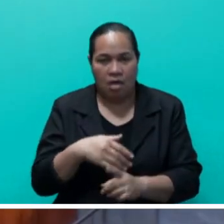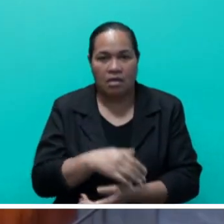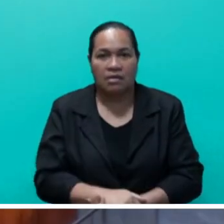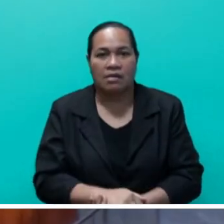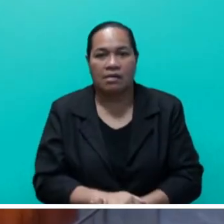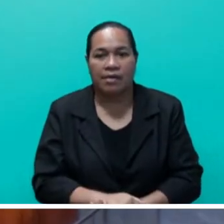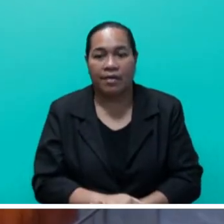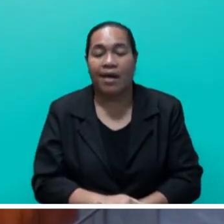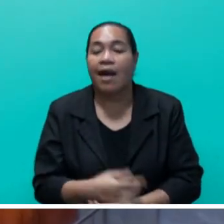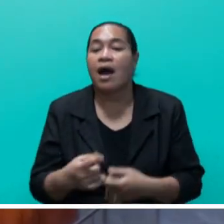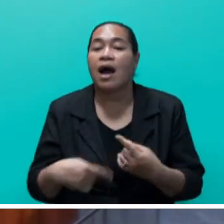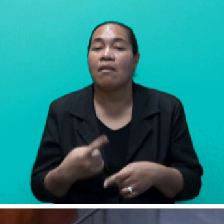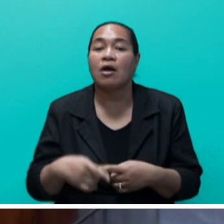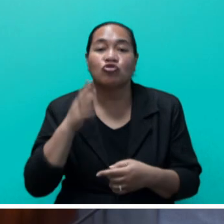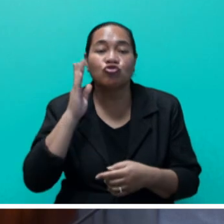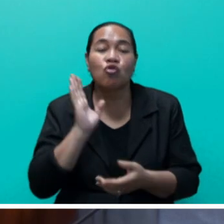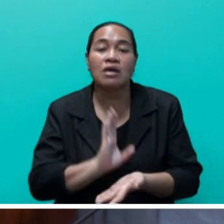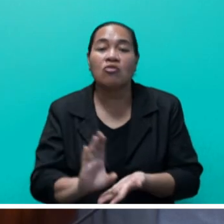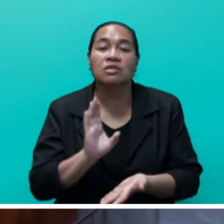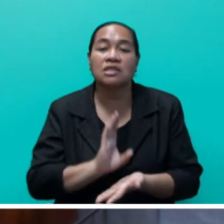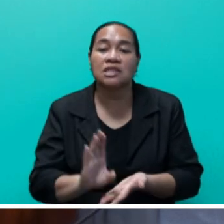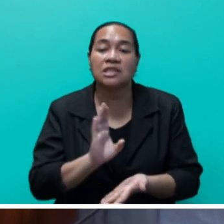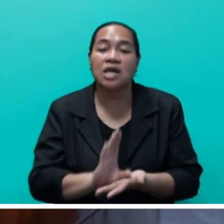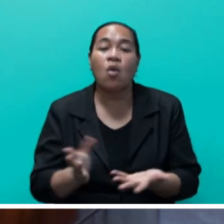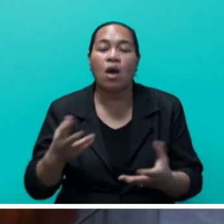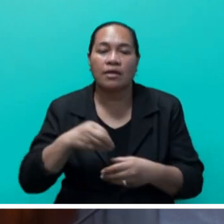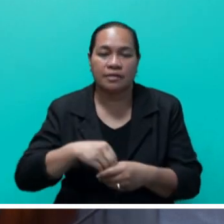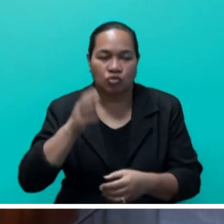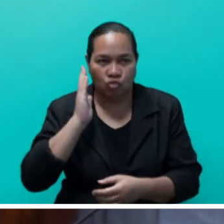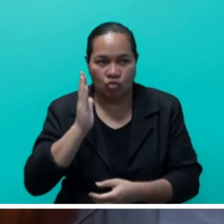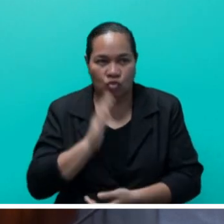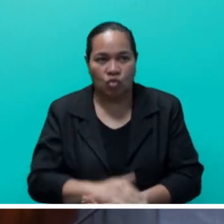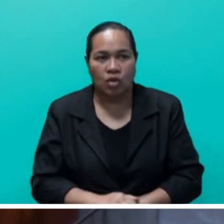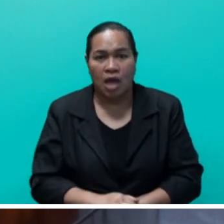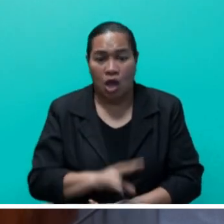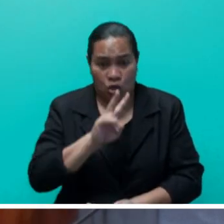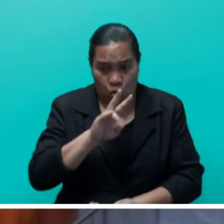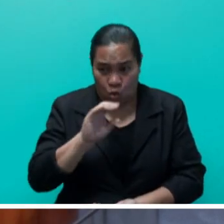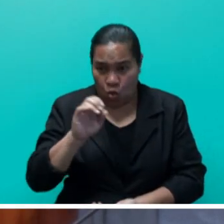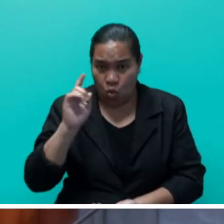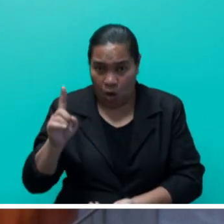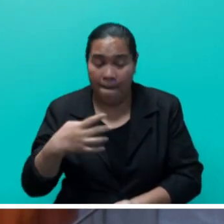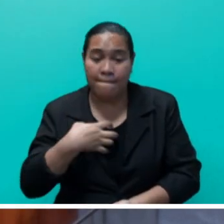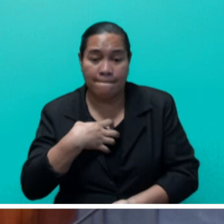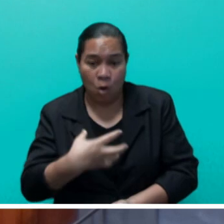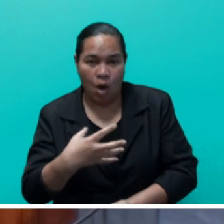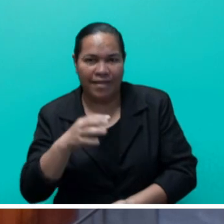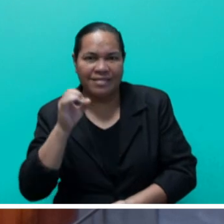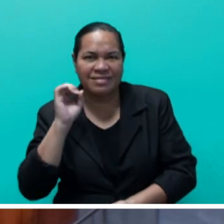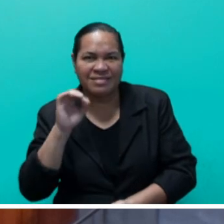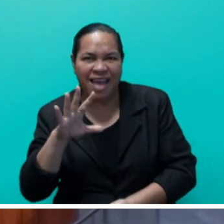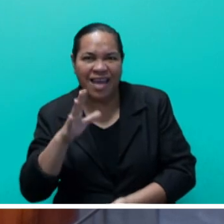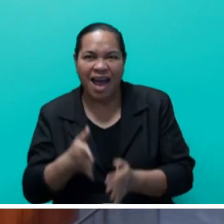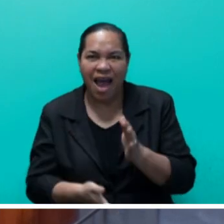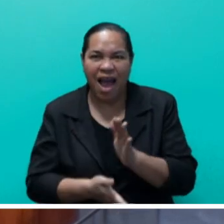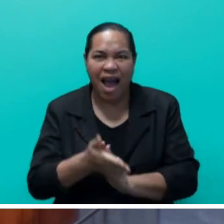school counseling services that is been given in school. In 2001, more than 10 large